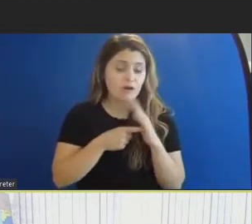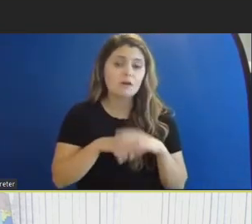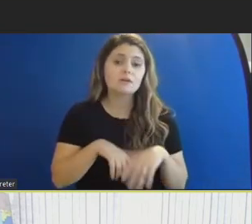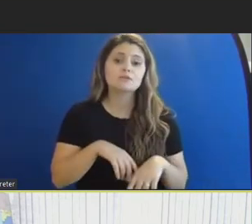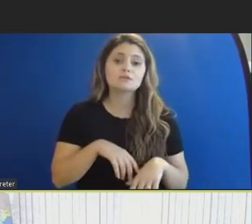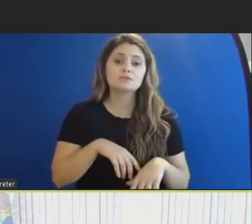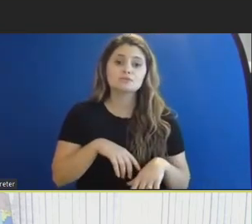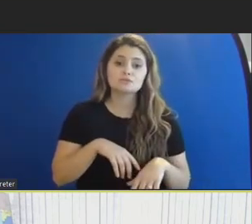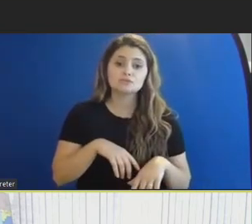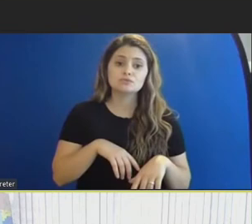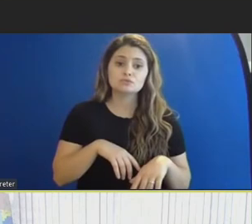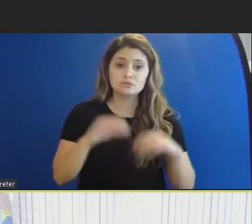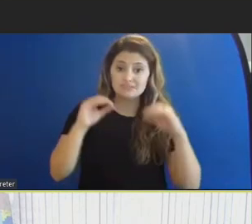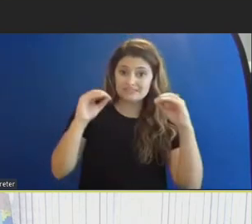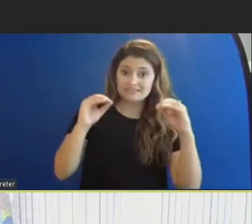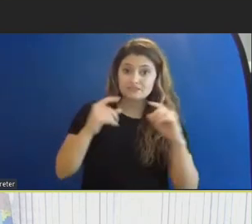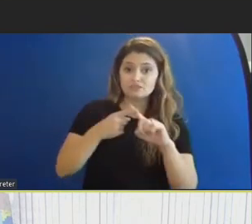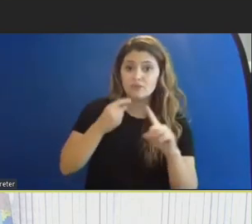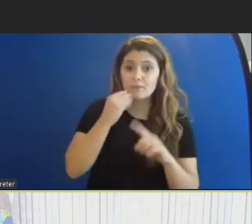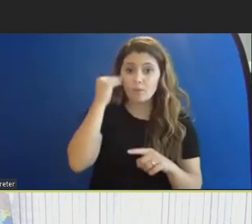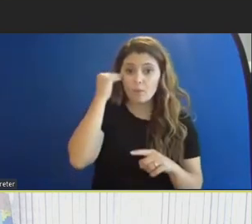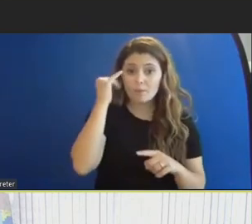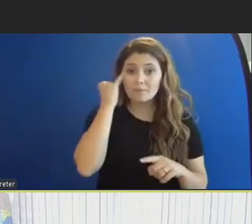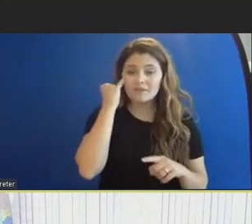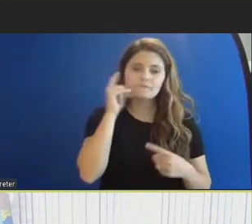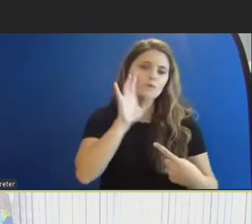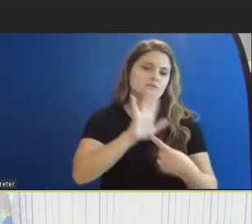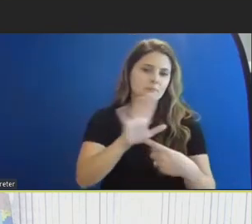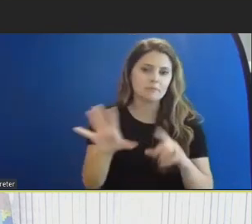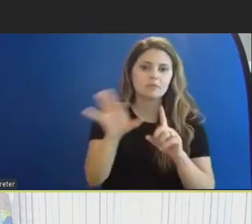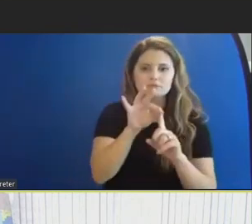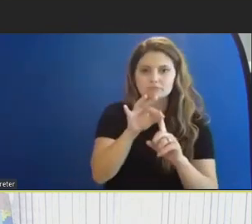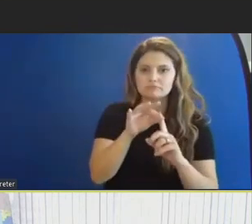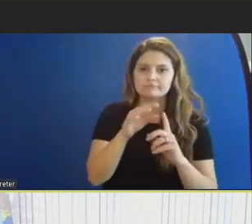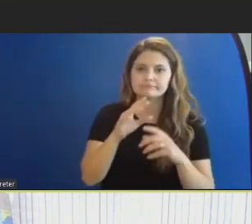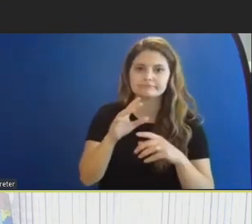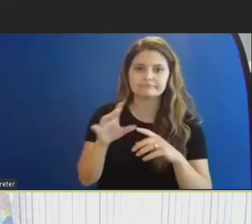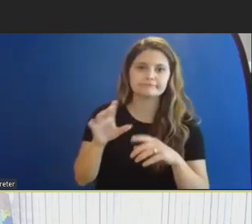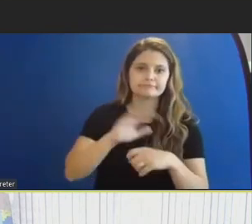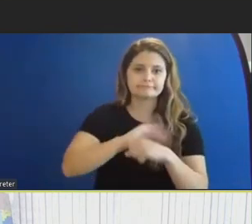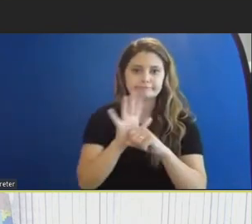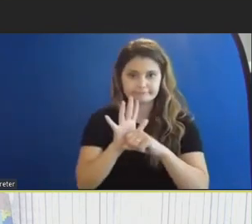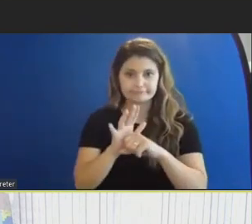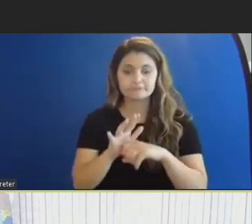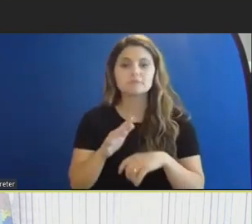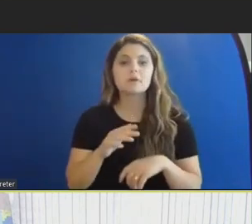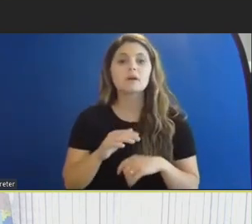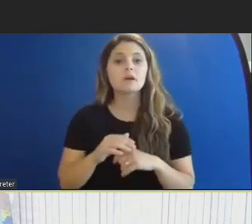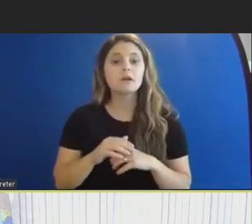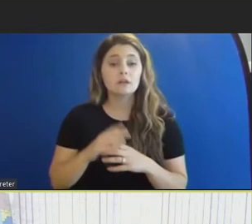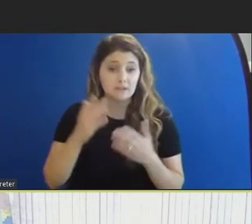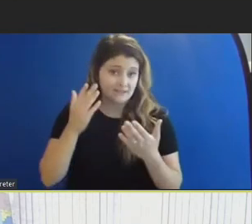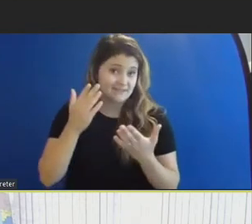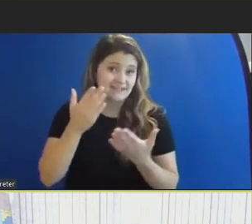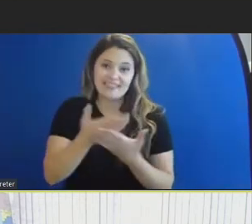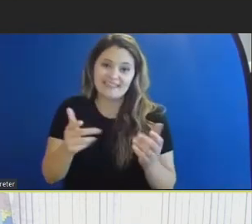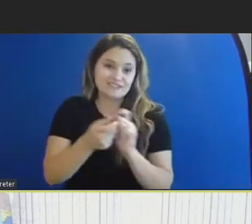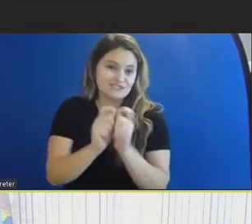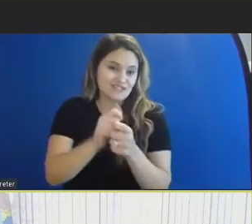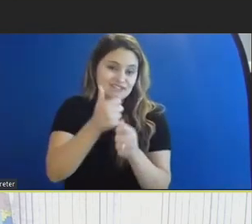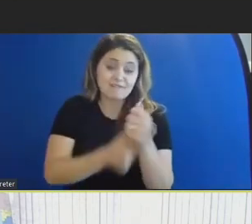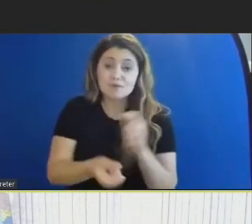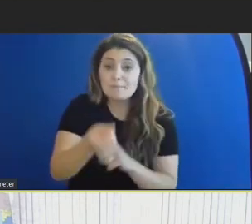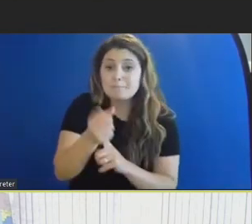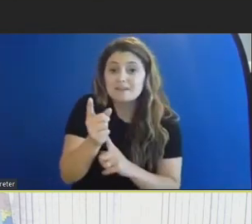to teach from home if, for example, they get quarantined? And things change every minute, but our